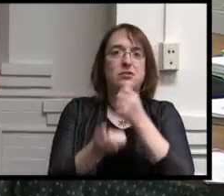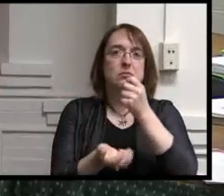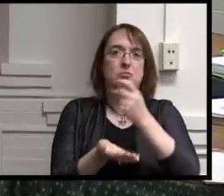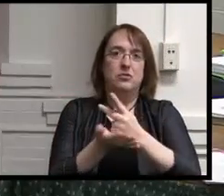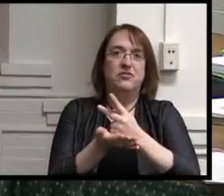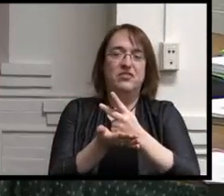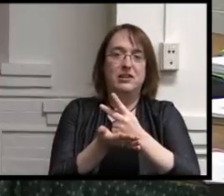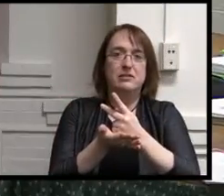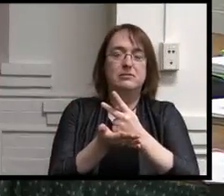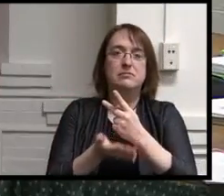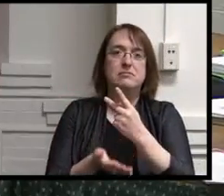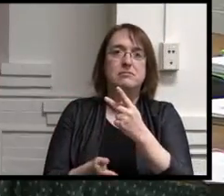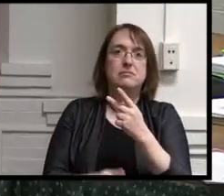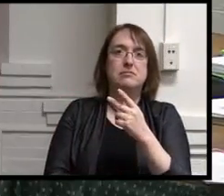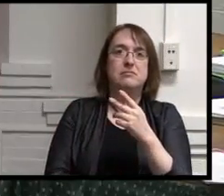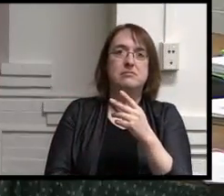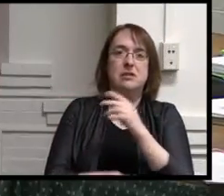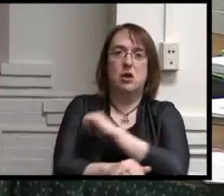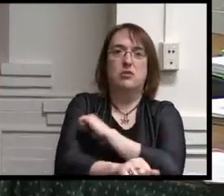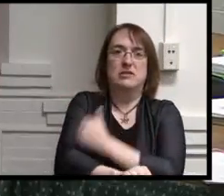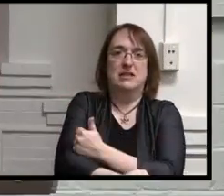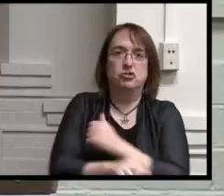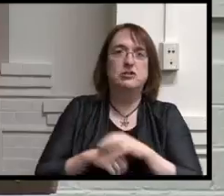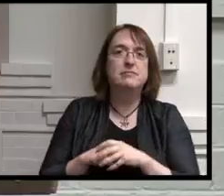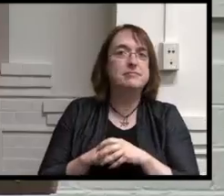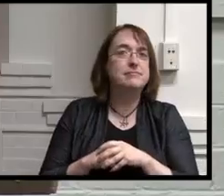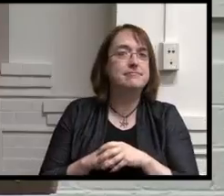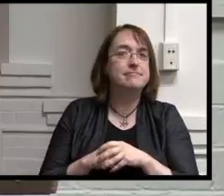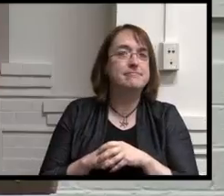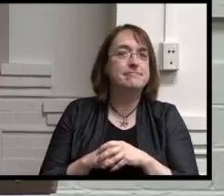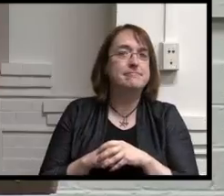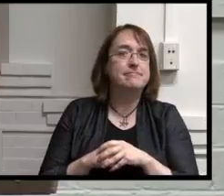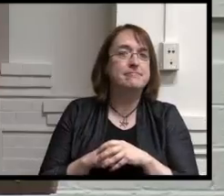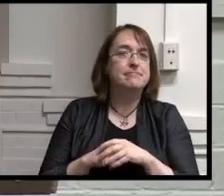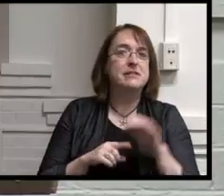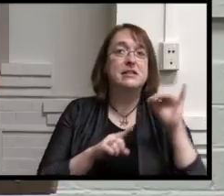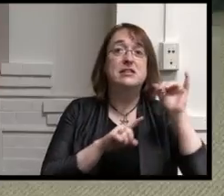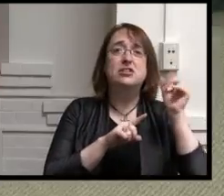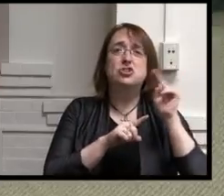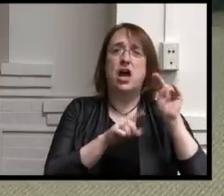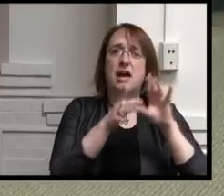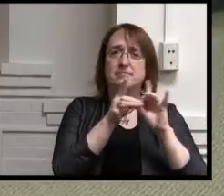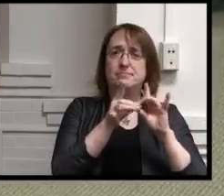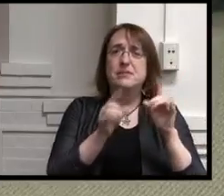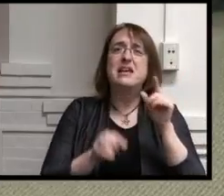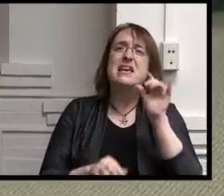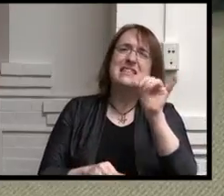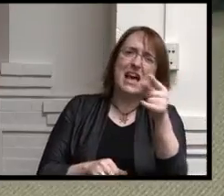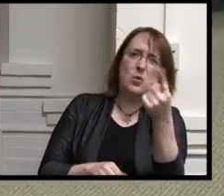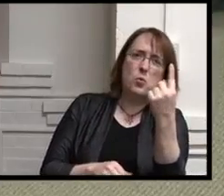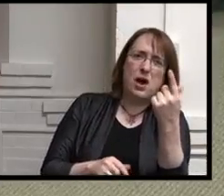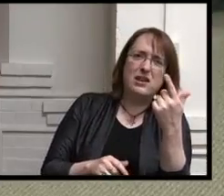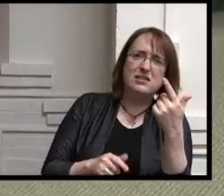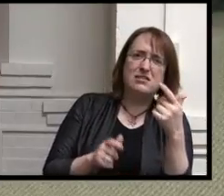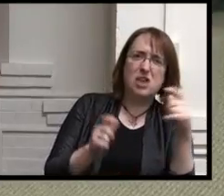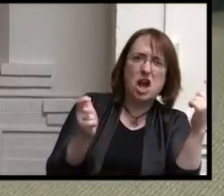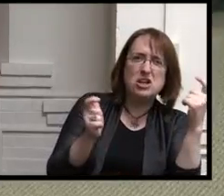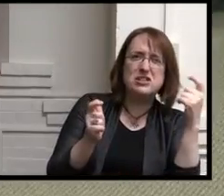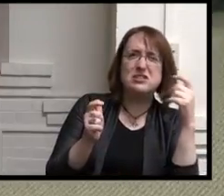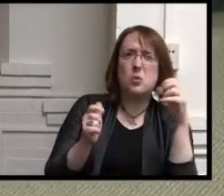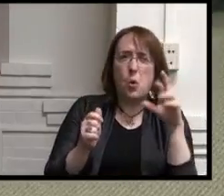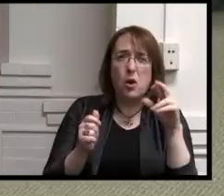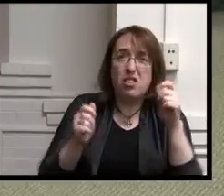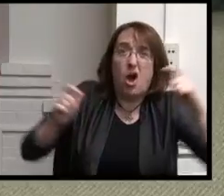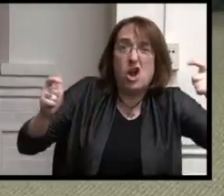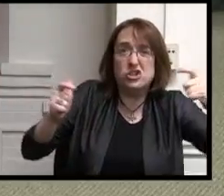of this authorization. Thank you very much. Rod, is that the largest or one of the largest parks in